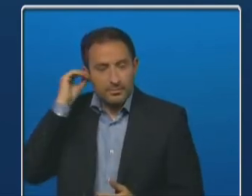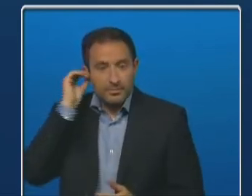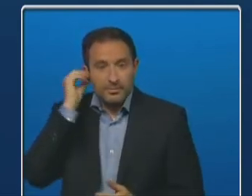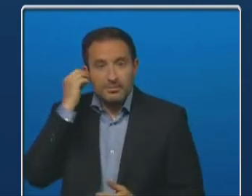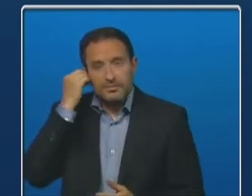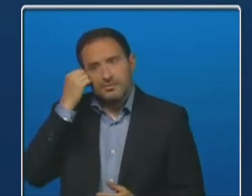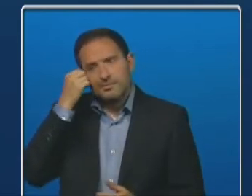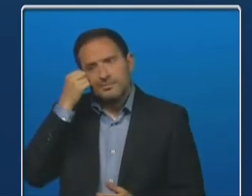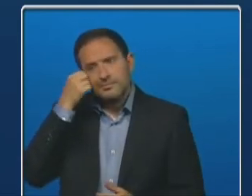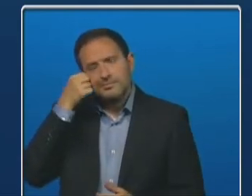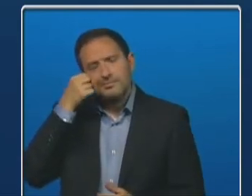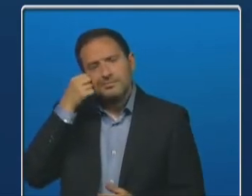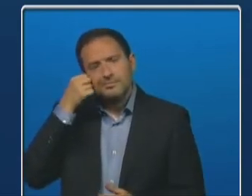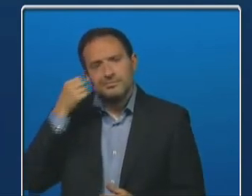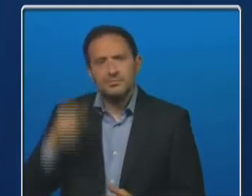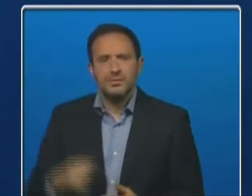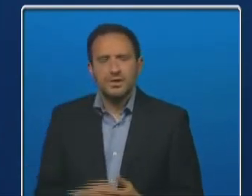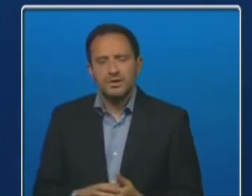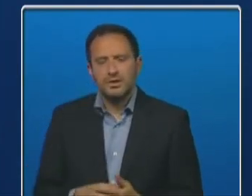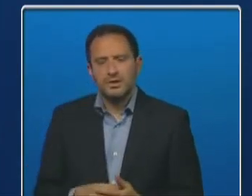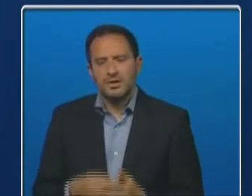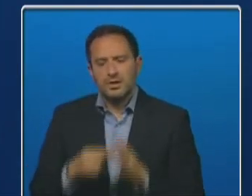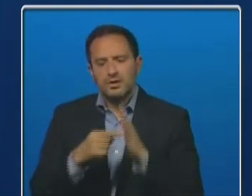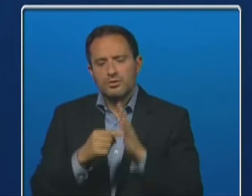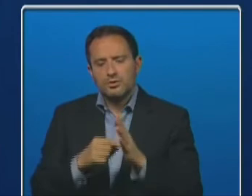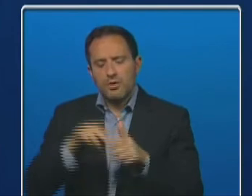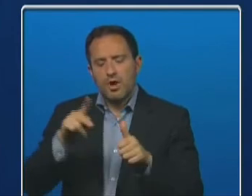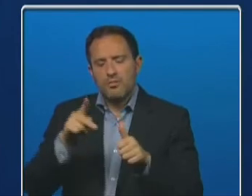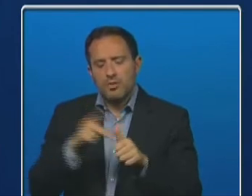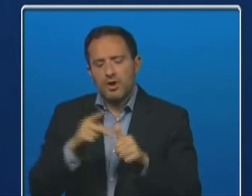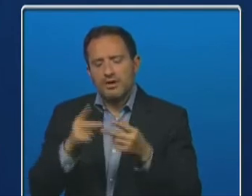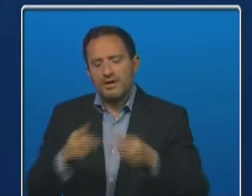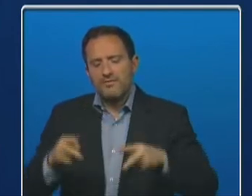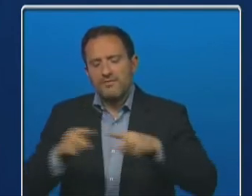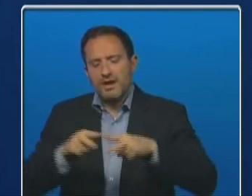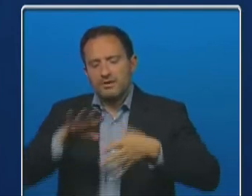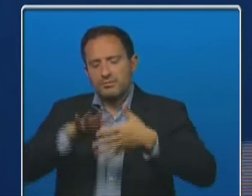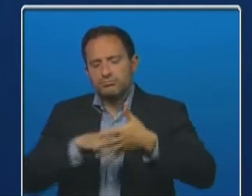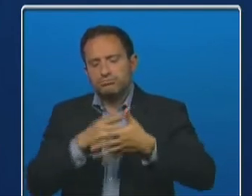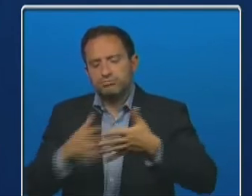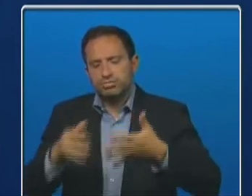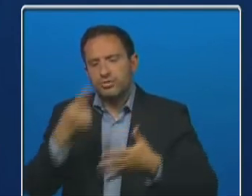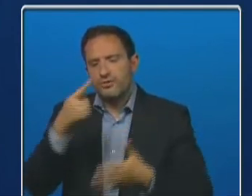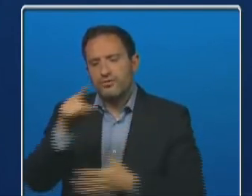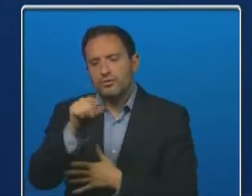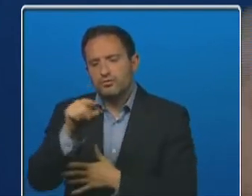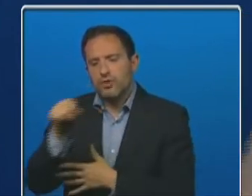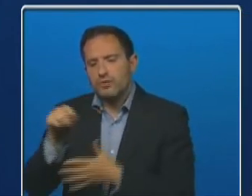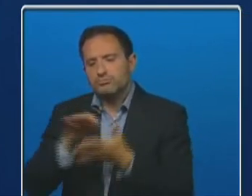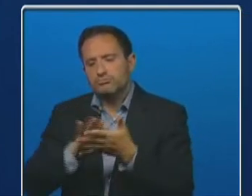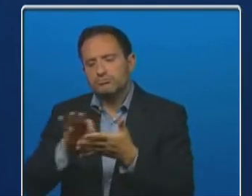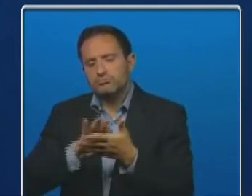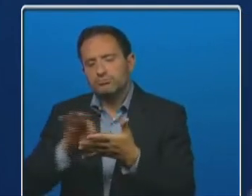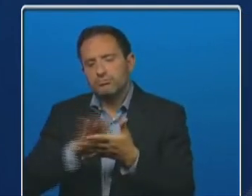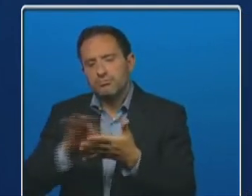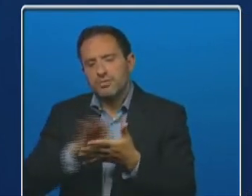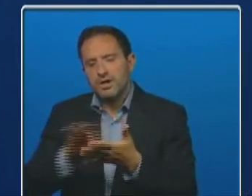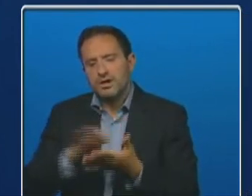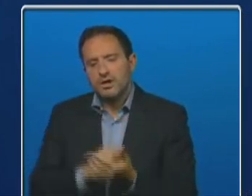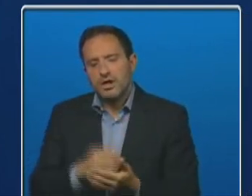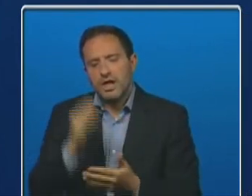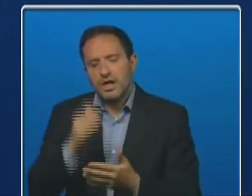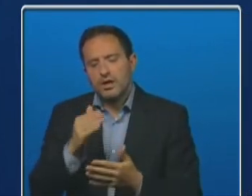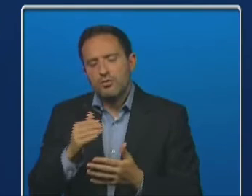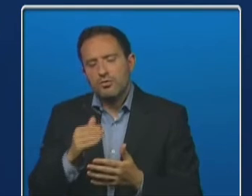There's a table called priority values, a priority values table for the 2020 census. It will be closer to the